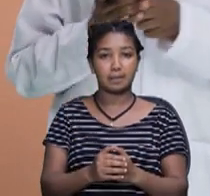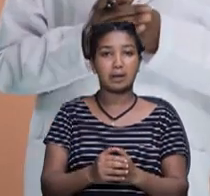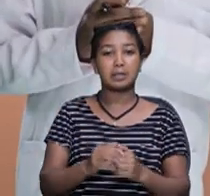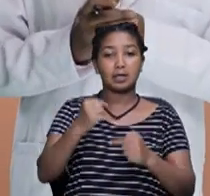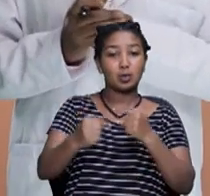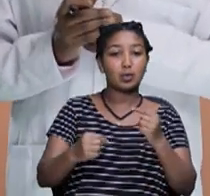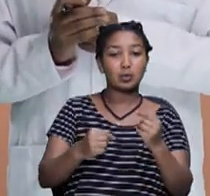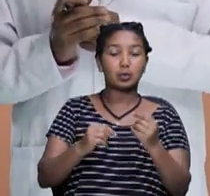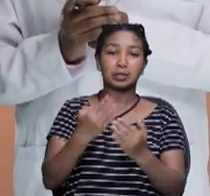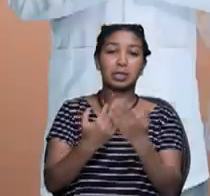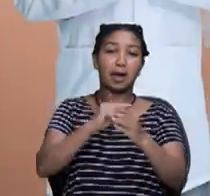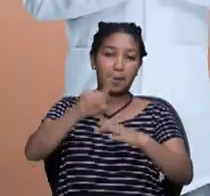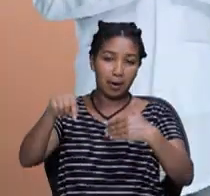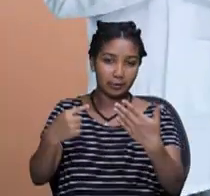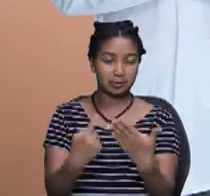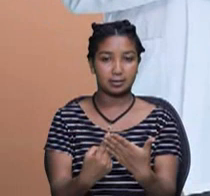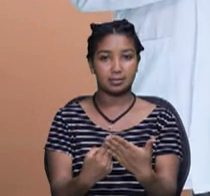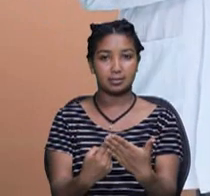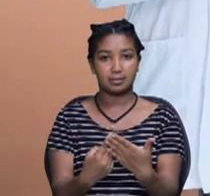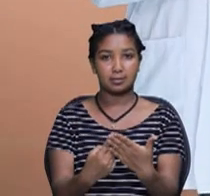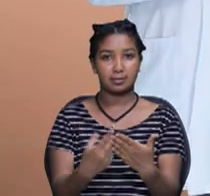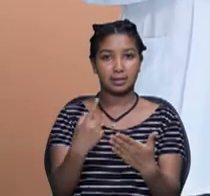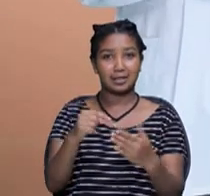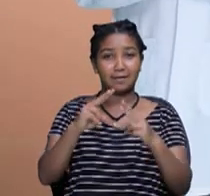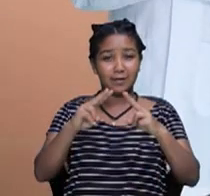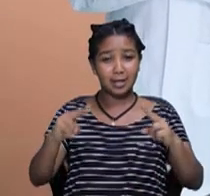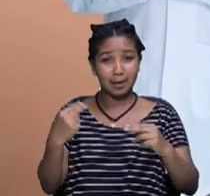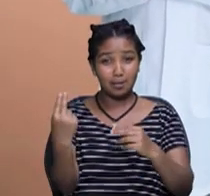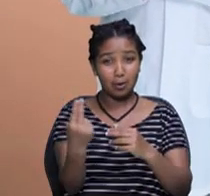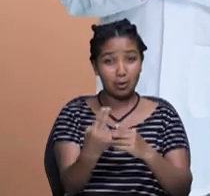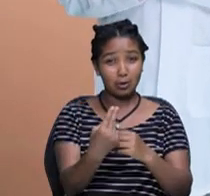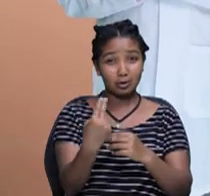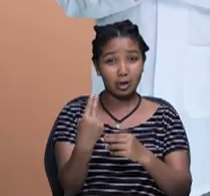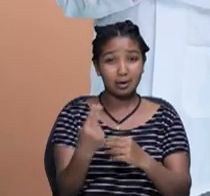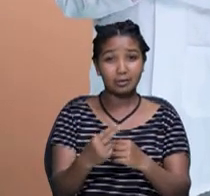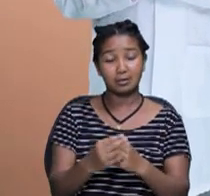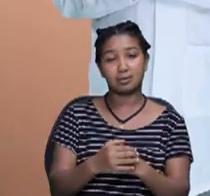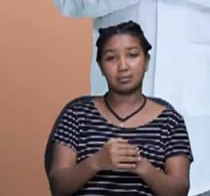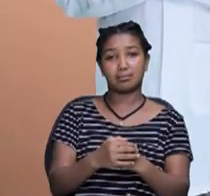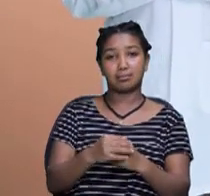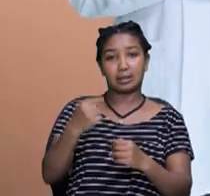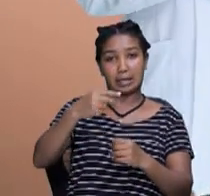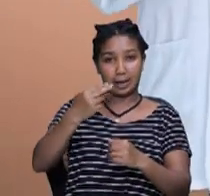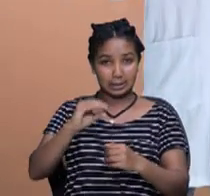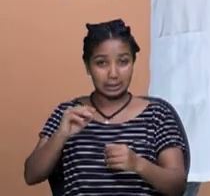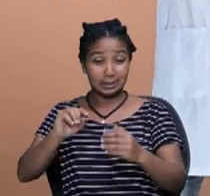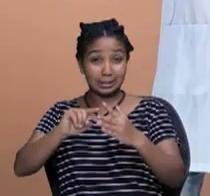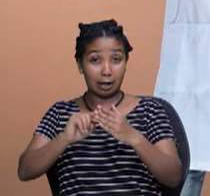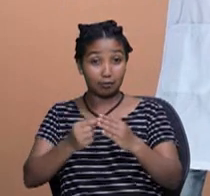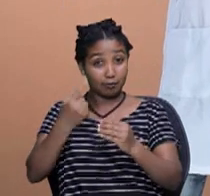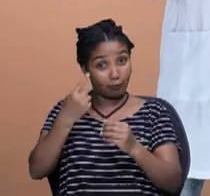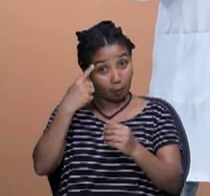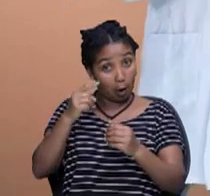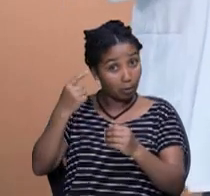Let us go into deal about the very important endocrine glands. Start from our